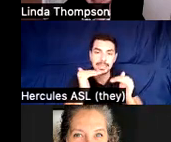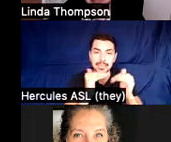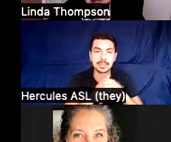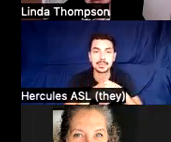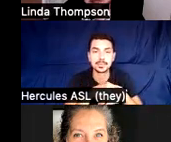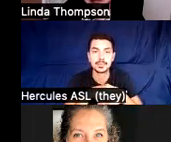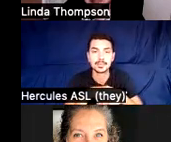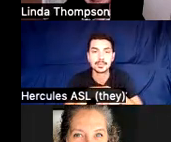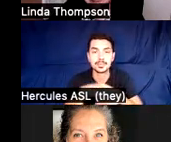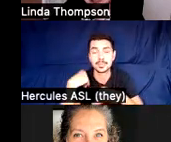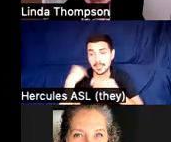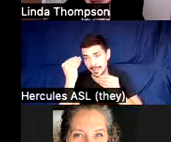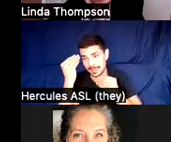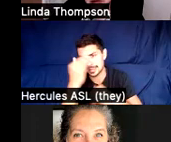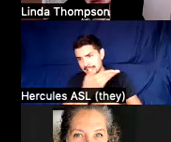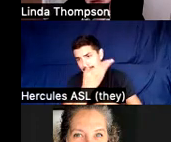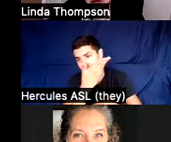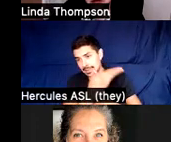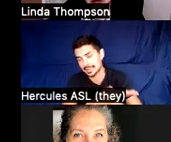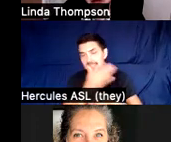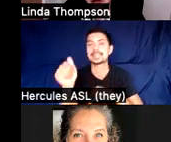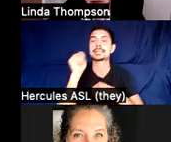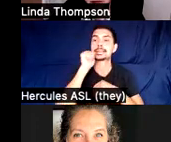I'm thinking this is a daily